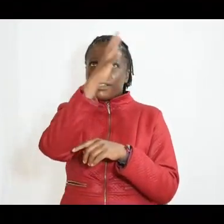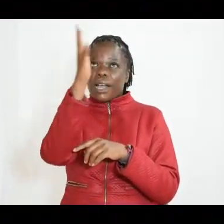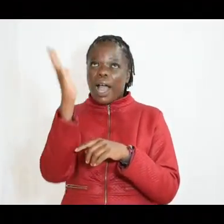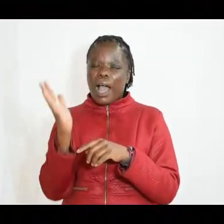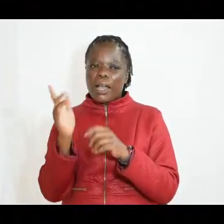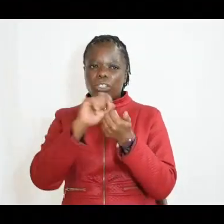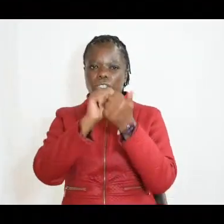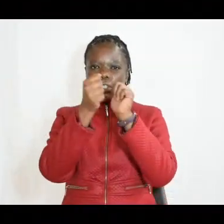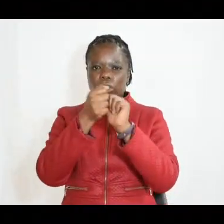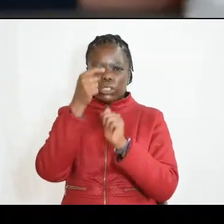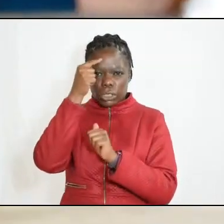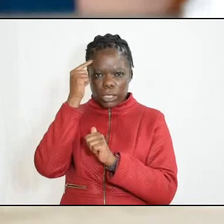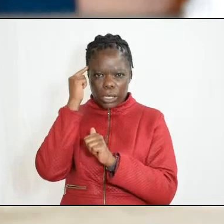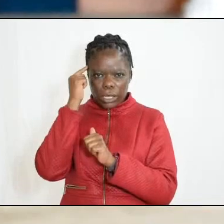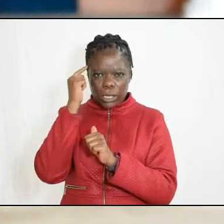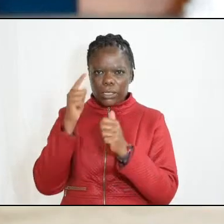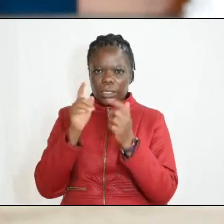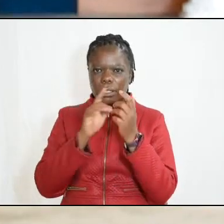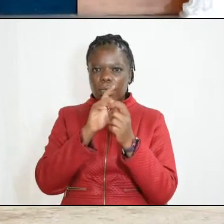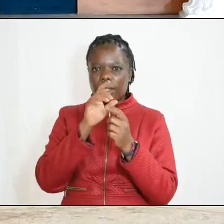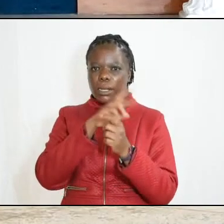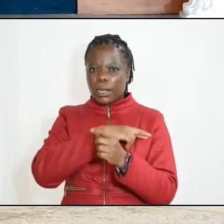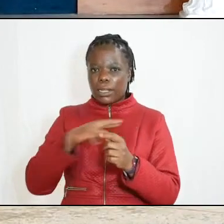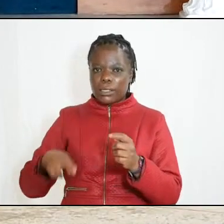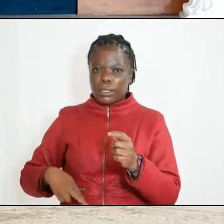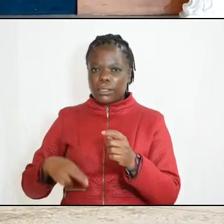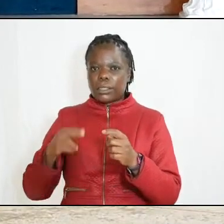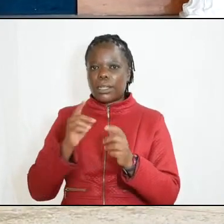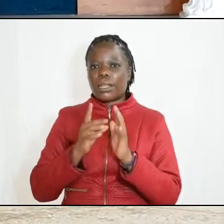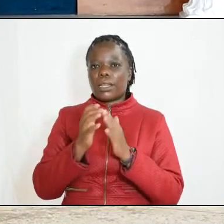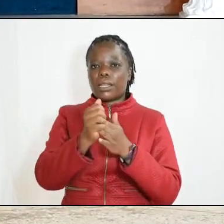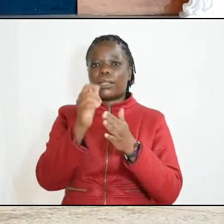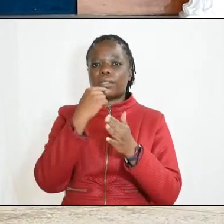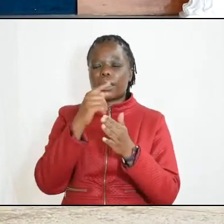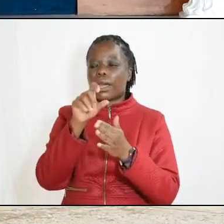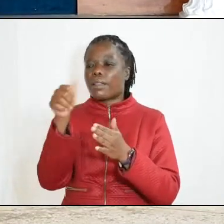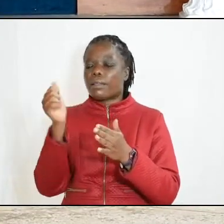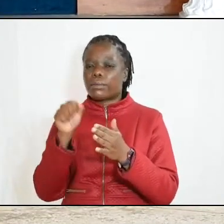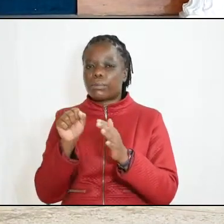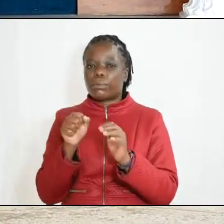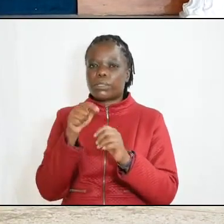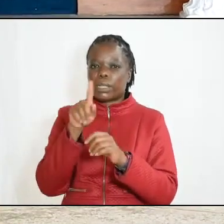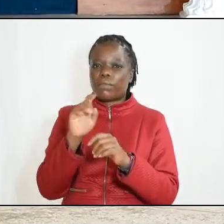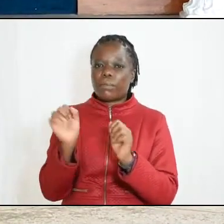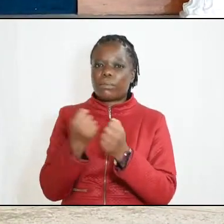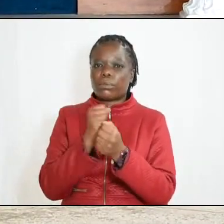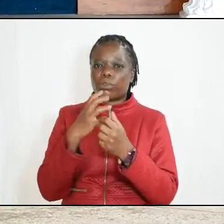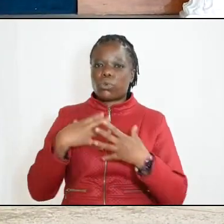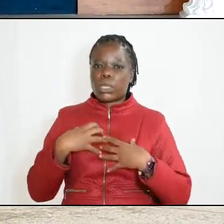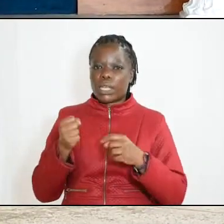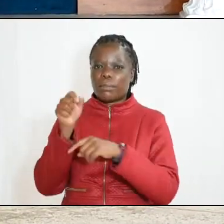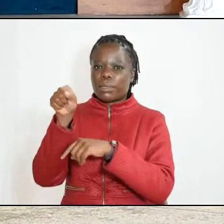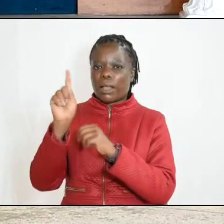Jesus' friends wept, and the religious leaders mocked him, saying, he saved others, yet he can't save himself.